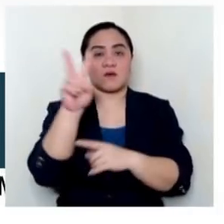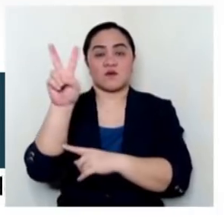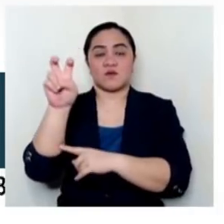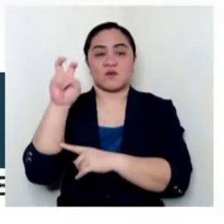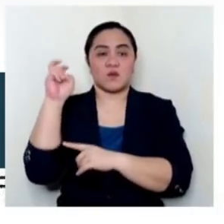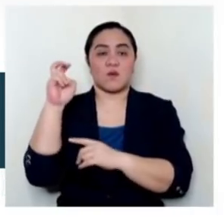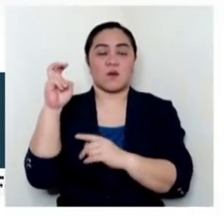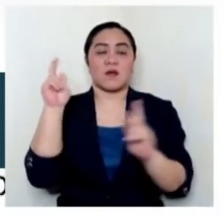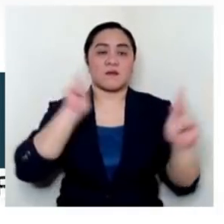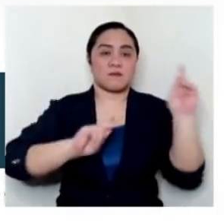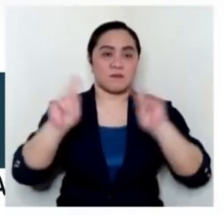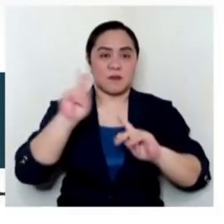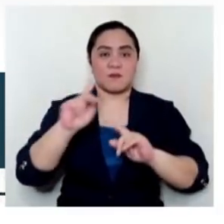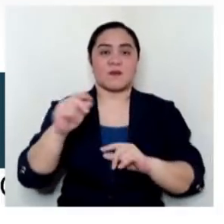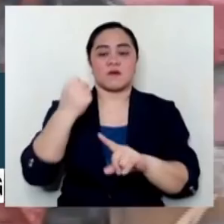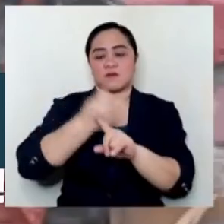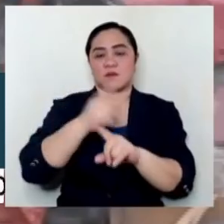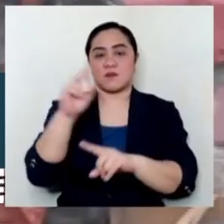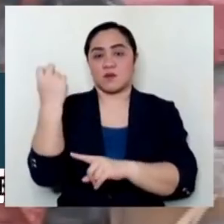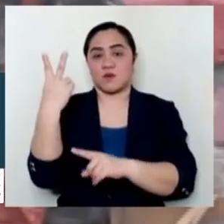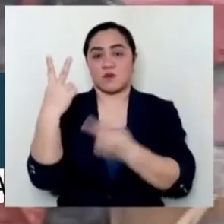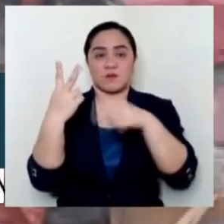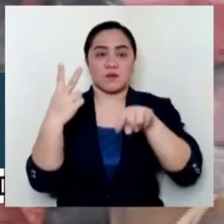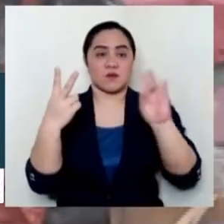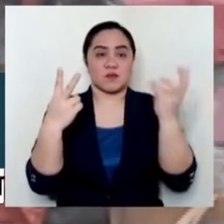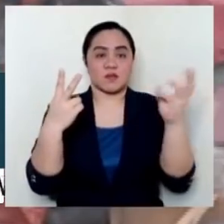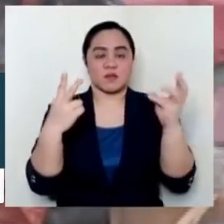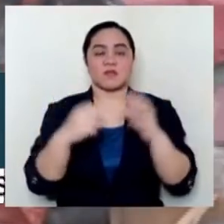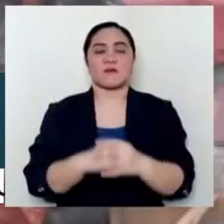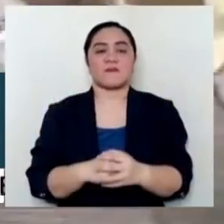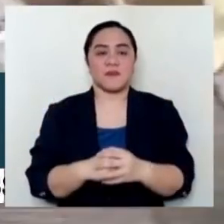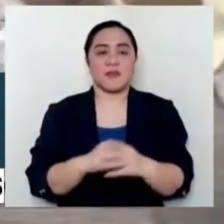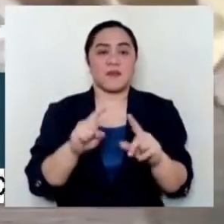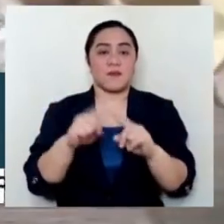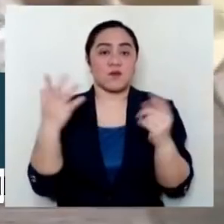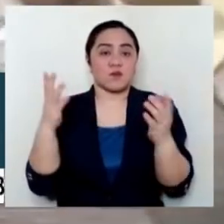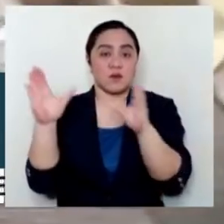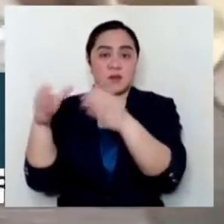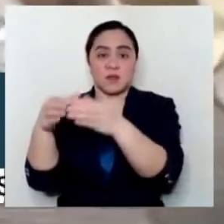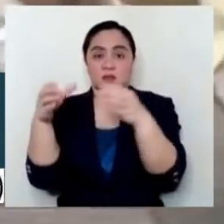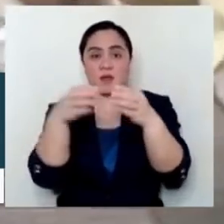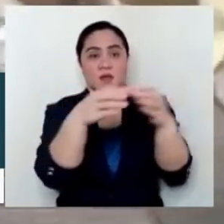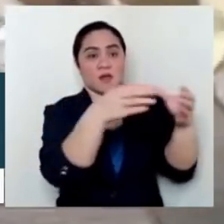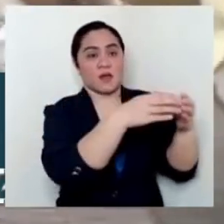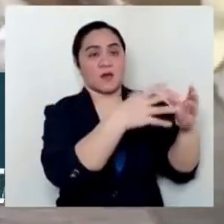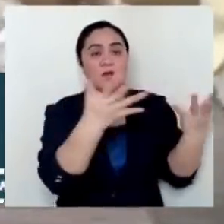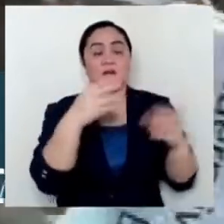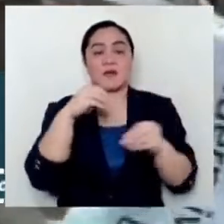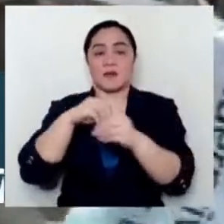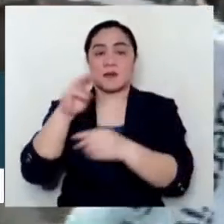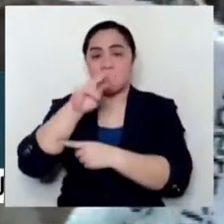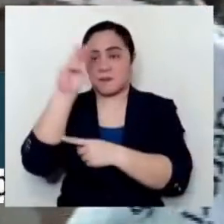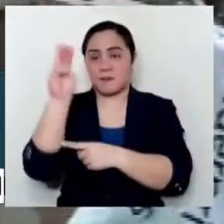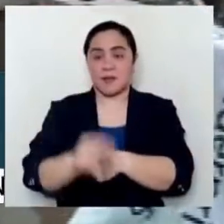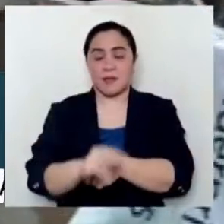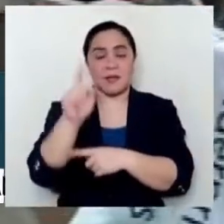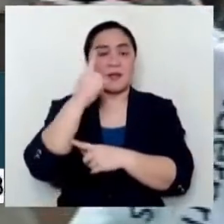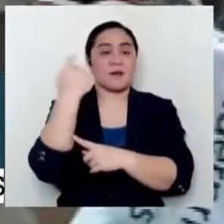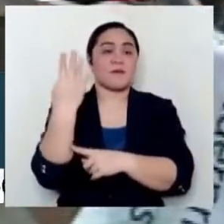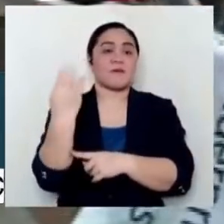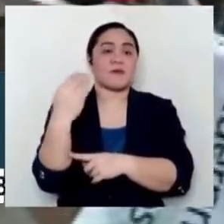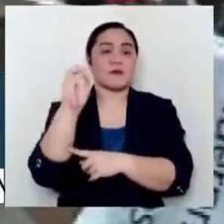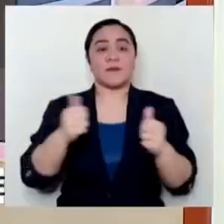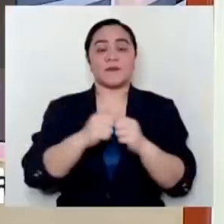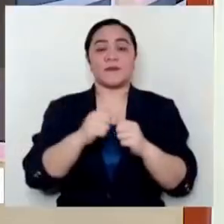16. The survey also noted hunger declined in all areas except in Metro Manila, which recorded a 14% hunger